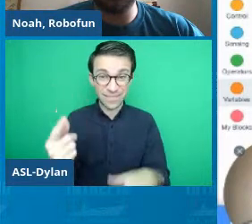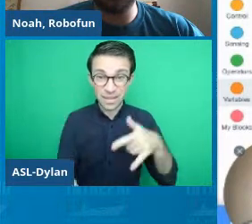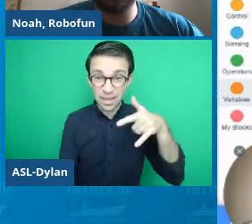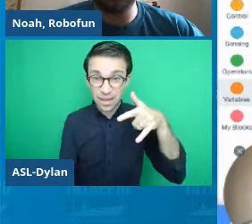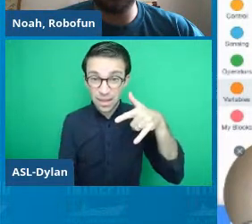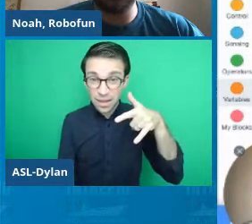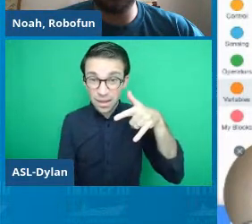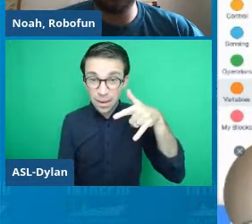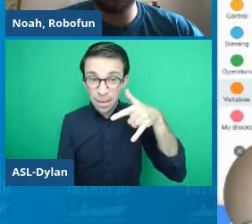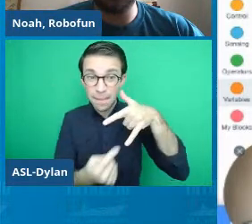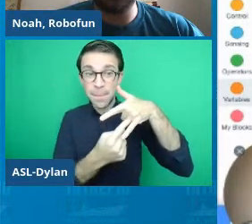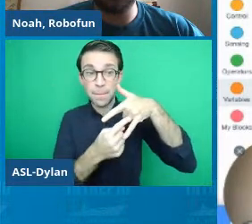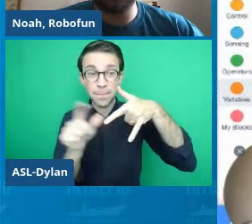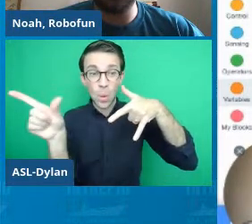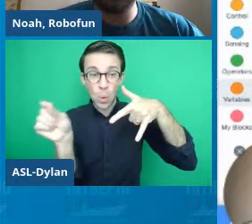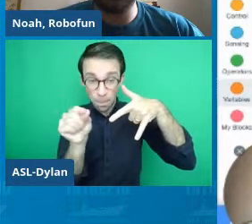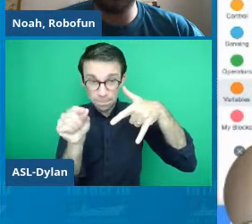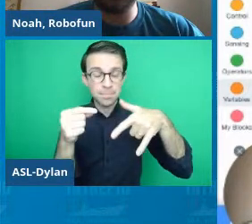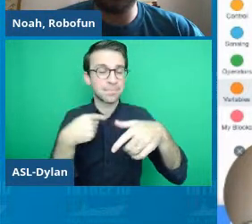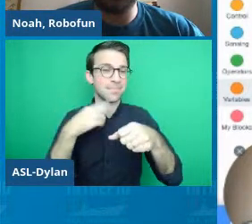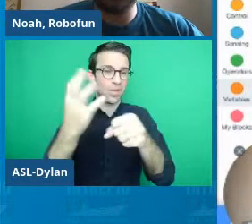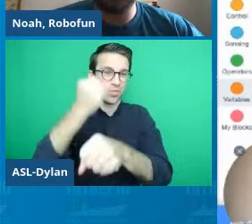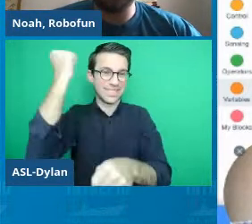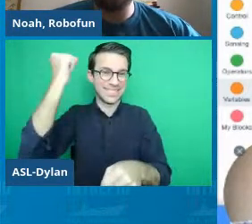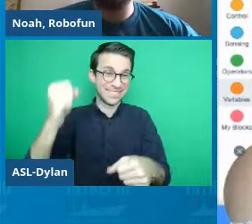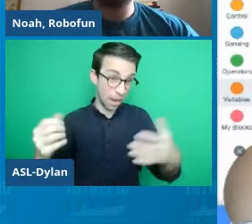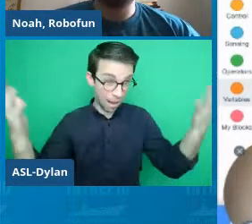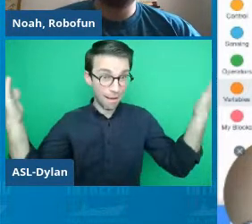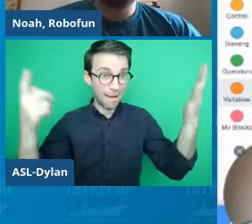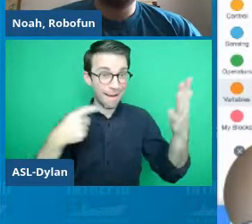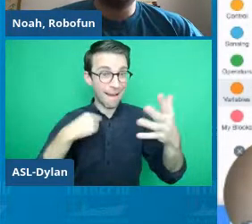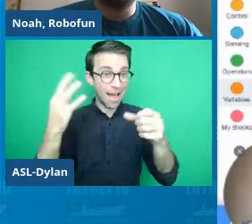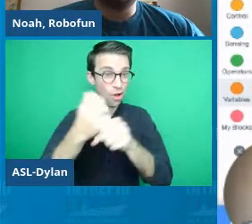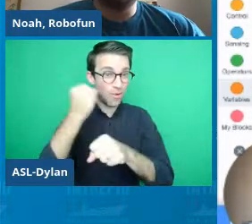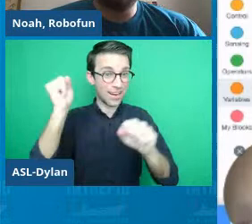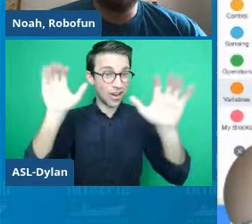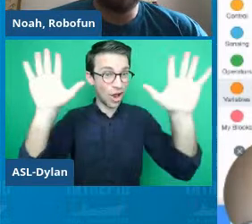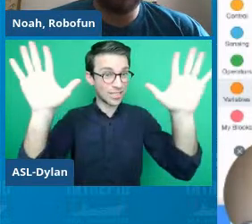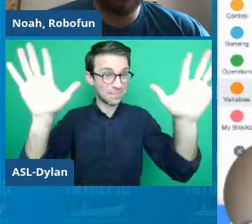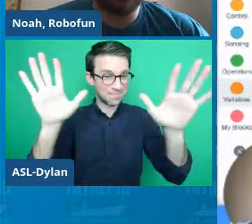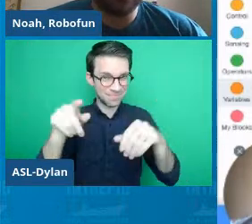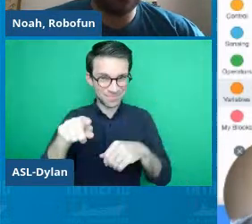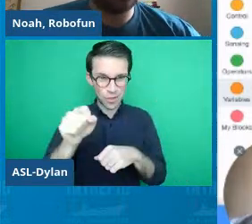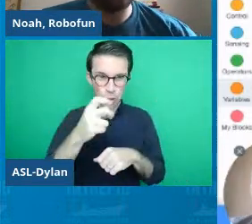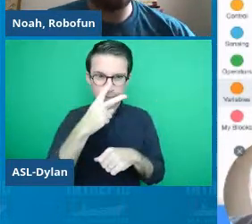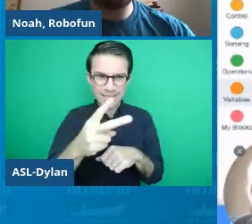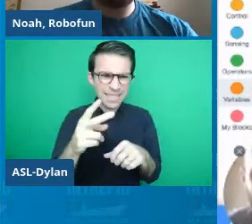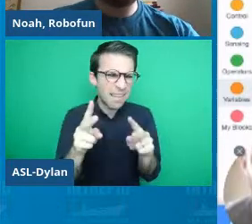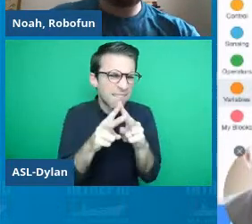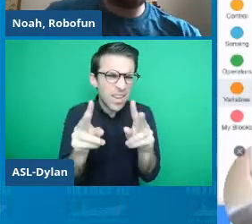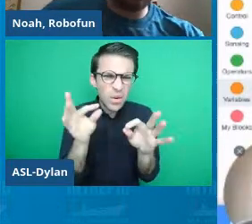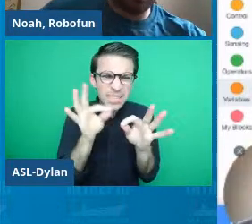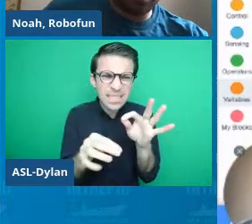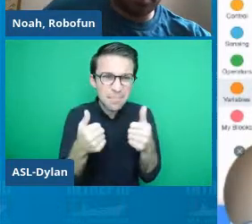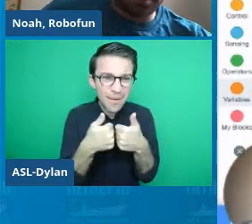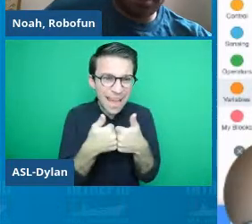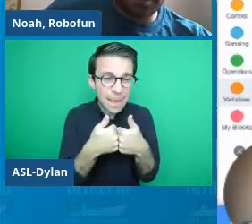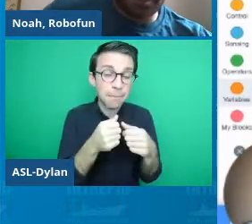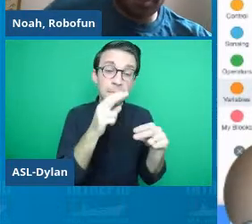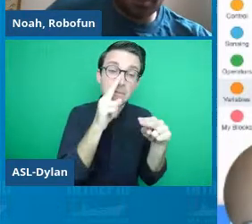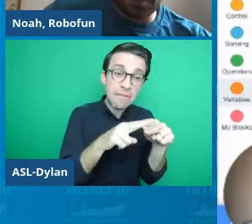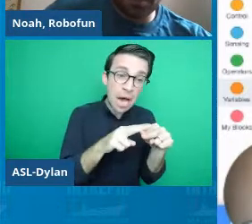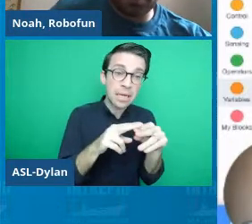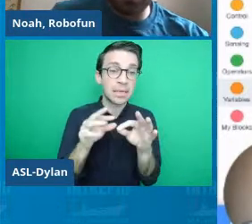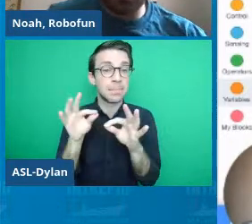see. There we go. And I win. Awesome. So you can see that this very simple game, which is fun but simple,